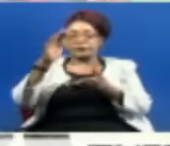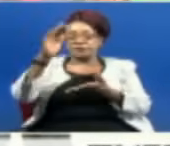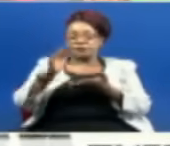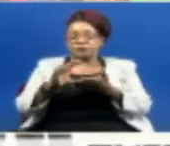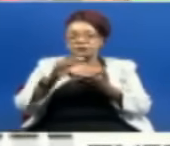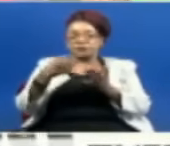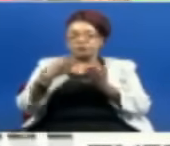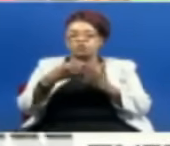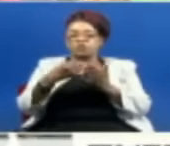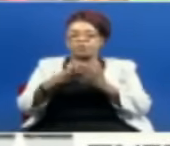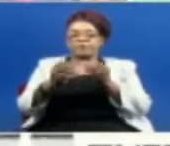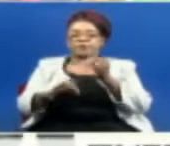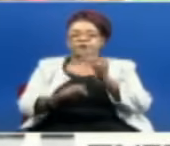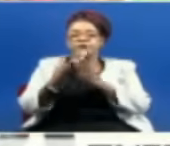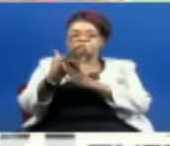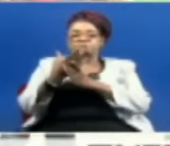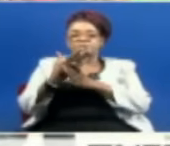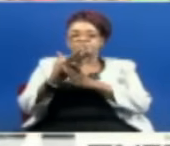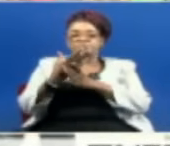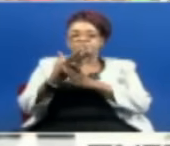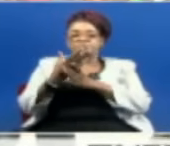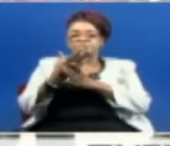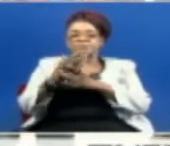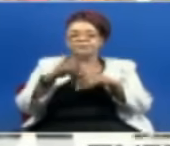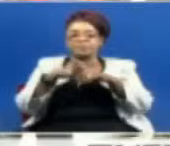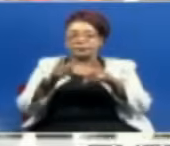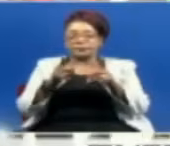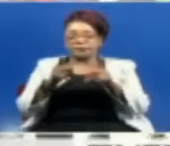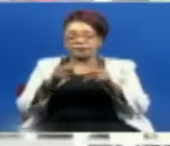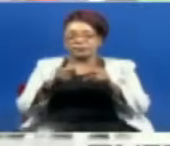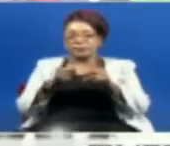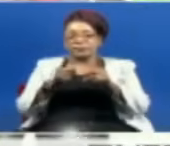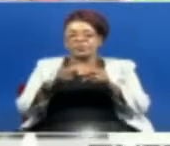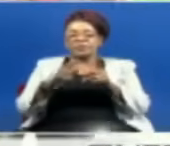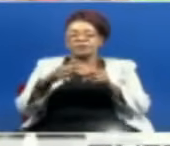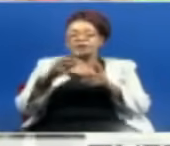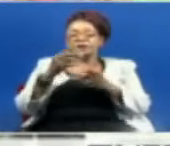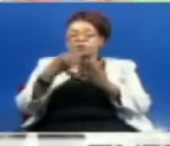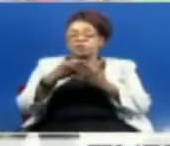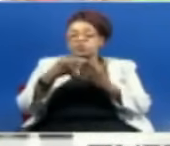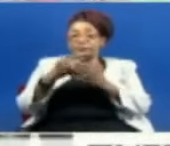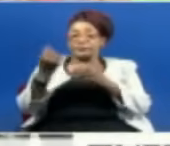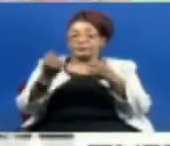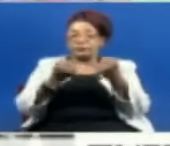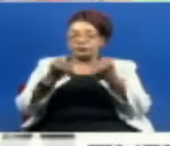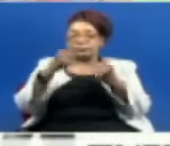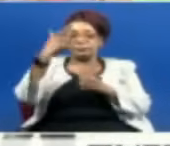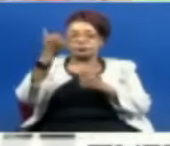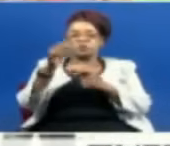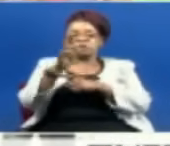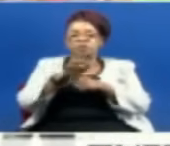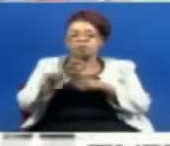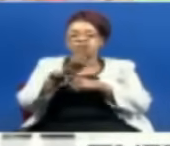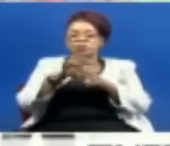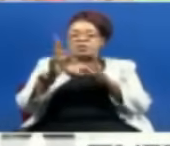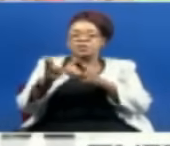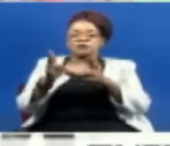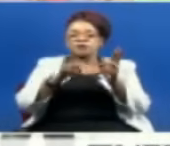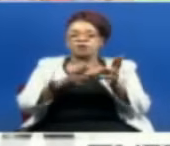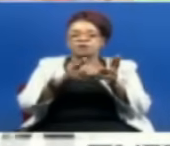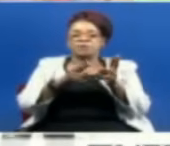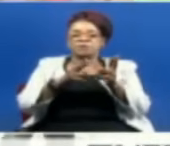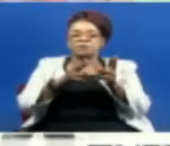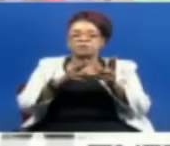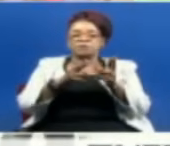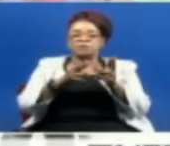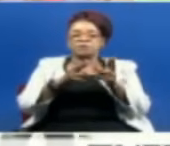also not the production as per se, but the running cost of the vehicle, because it will be using our naturally formed source